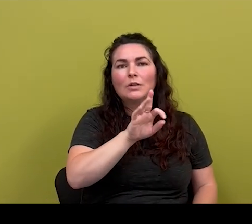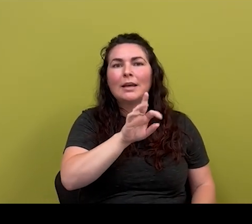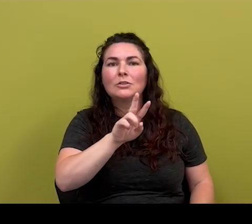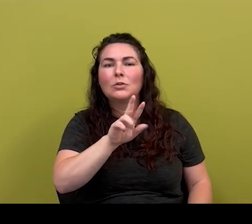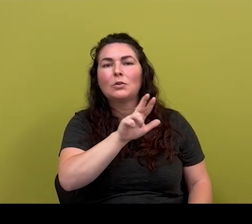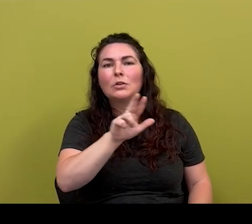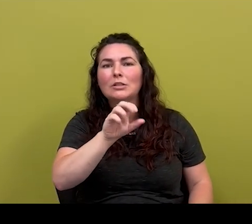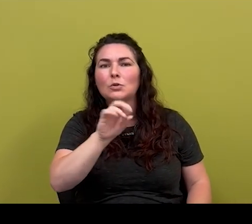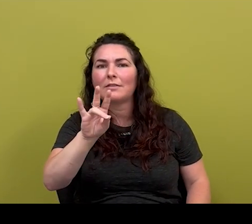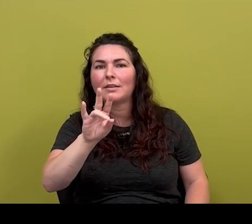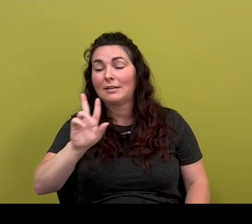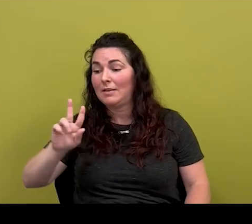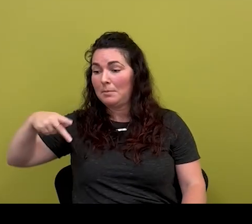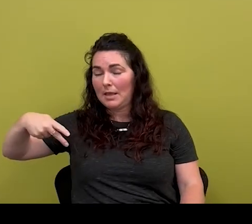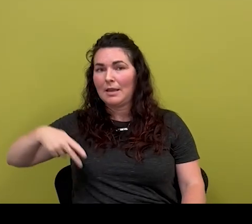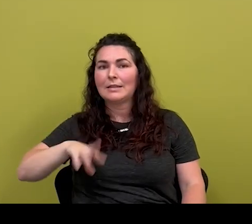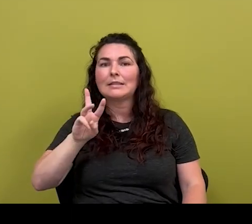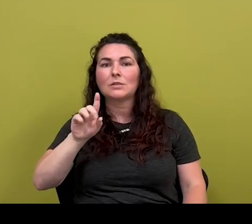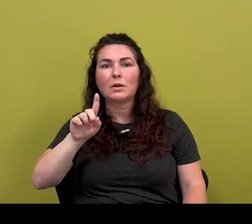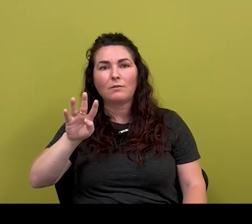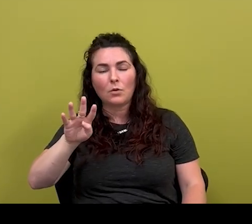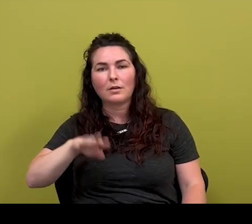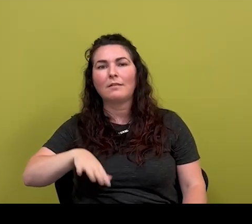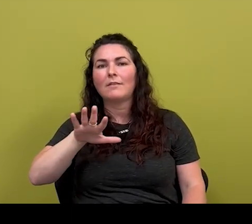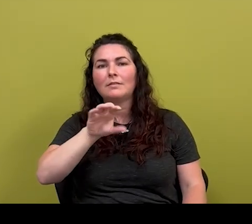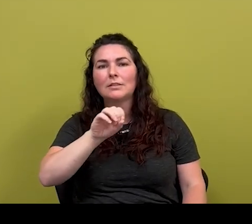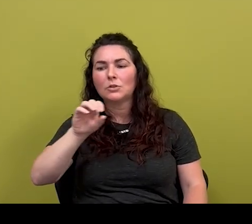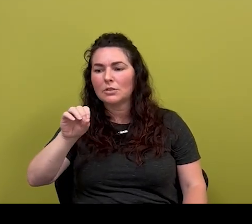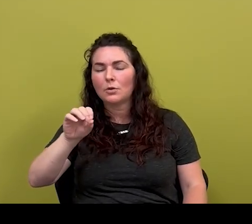614-292-3307, and our video phone number is